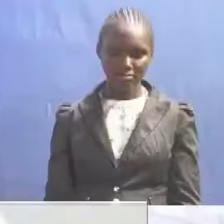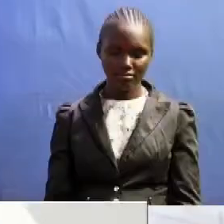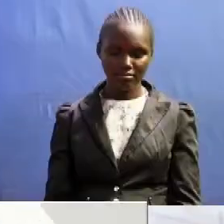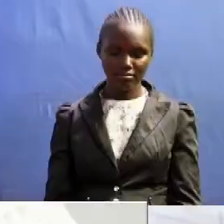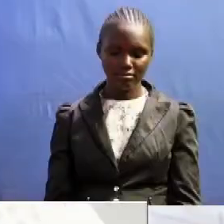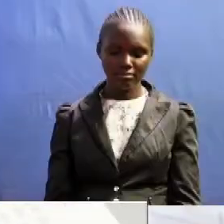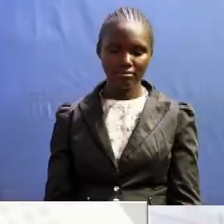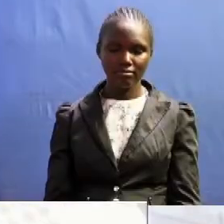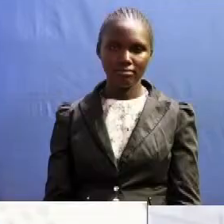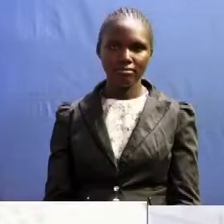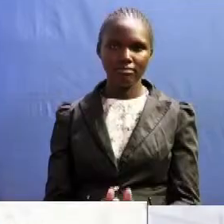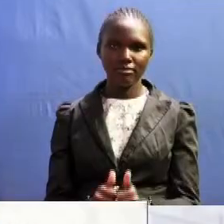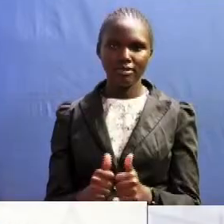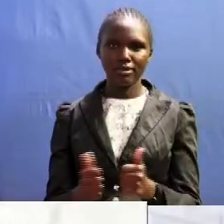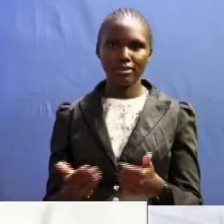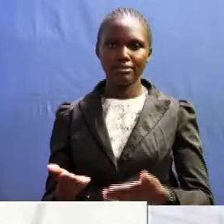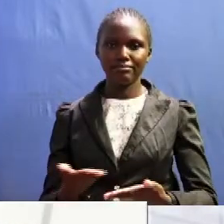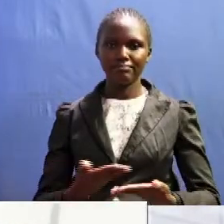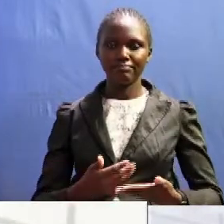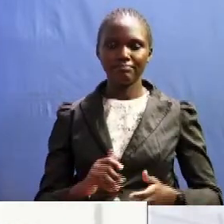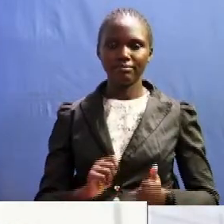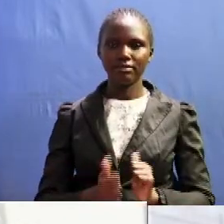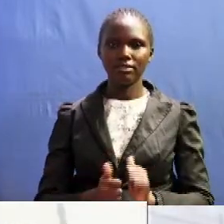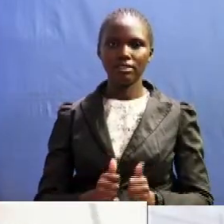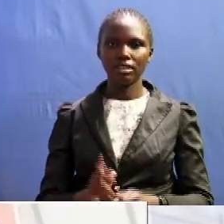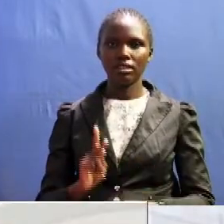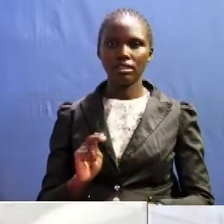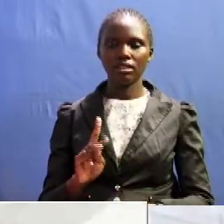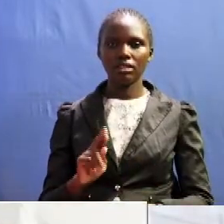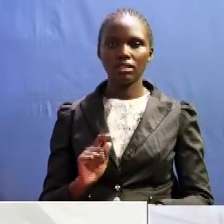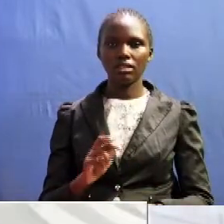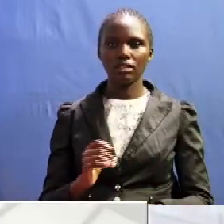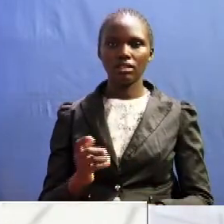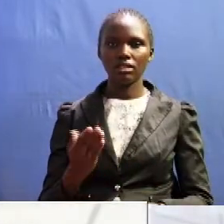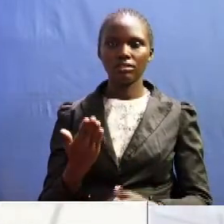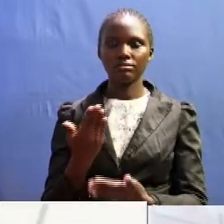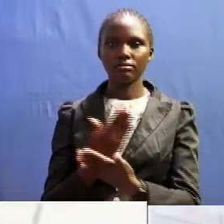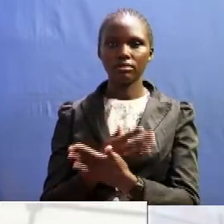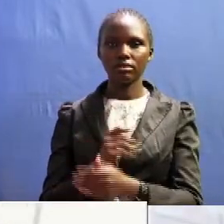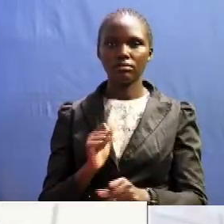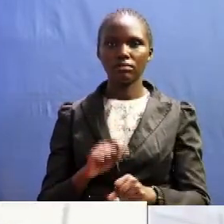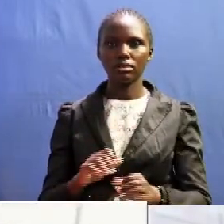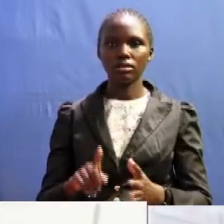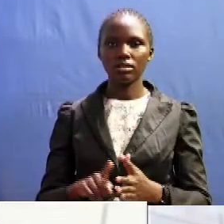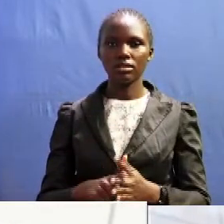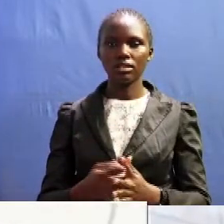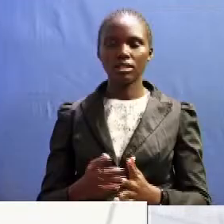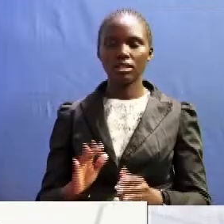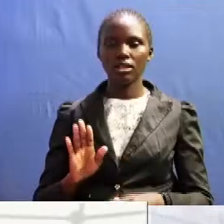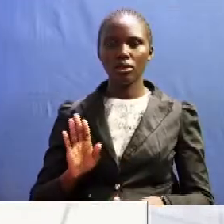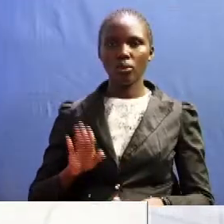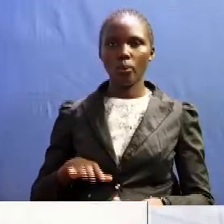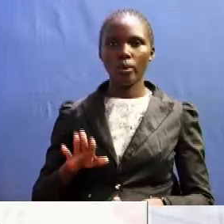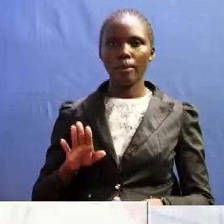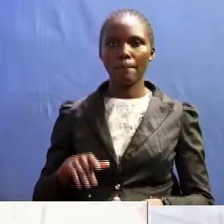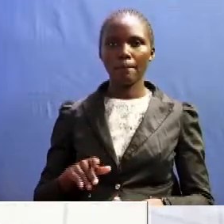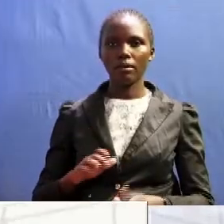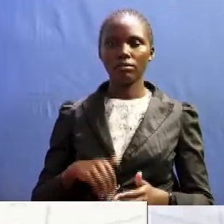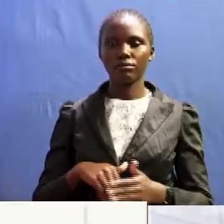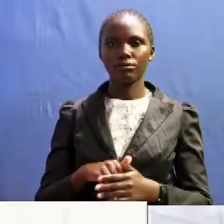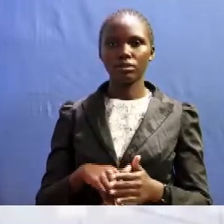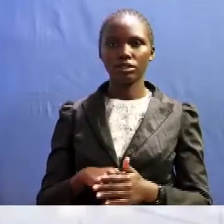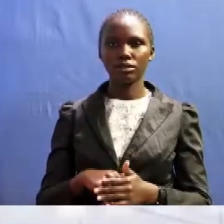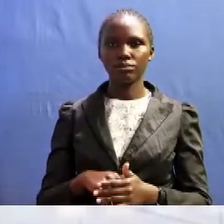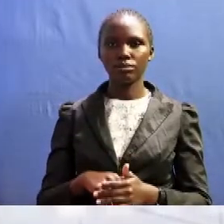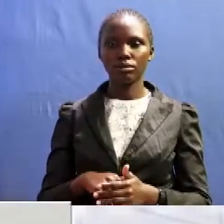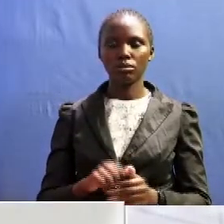All right, welcome back. In sports tonight, Kirinyaga County has officially launched its first ever Women's Football League, marking